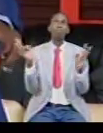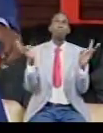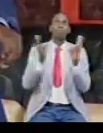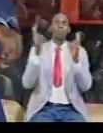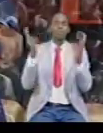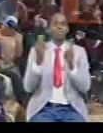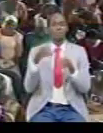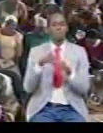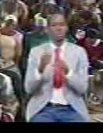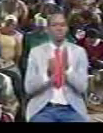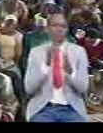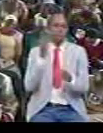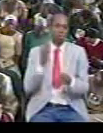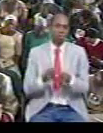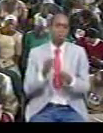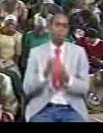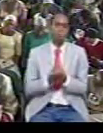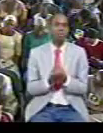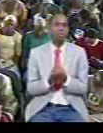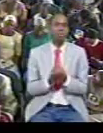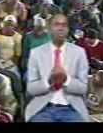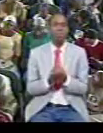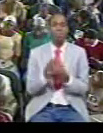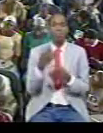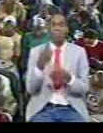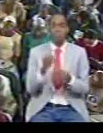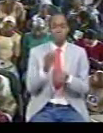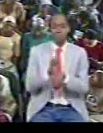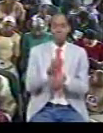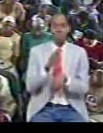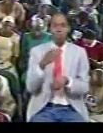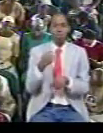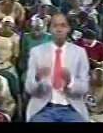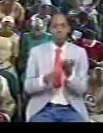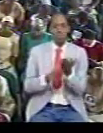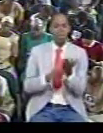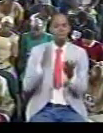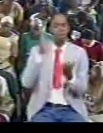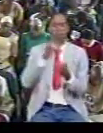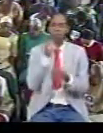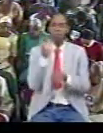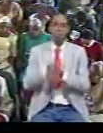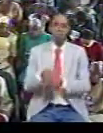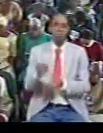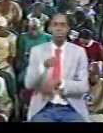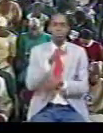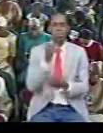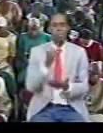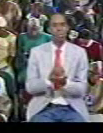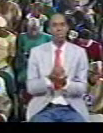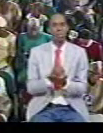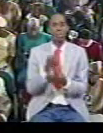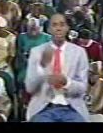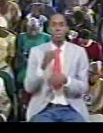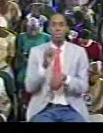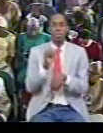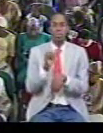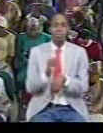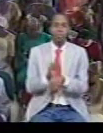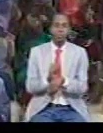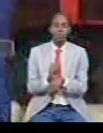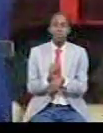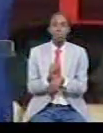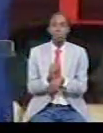Jesus' name. The works of the flesh will not conquer you. The world